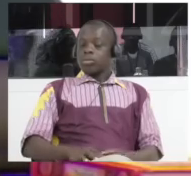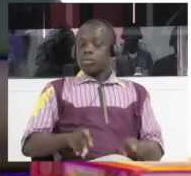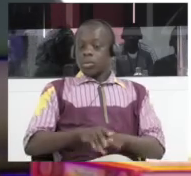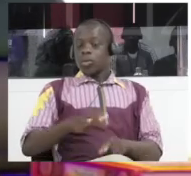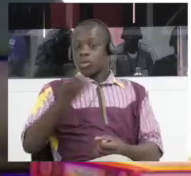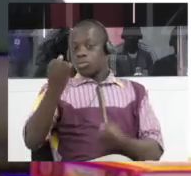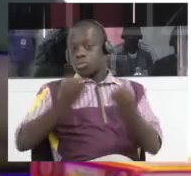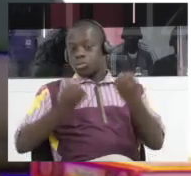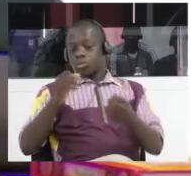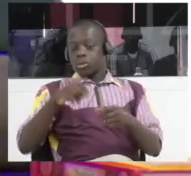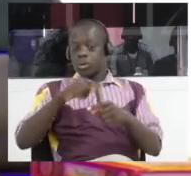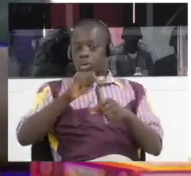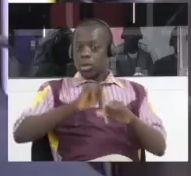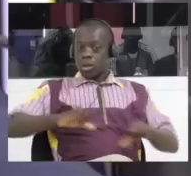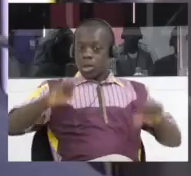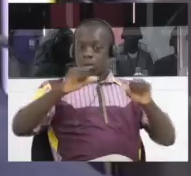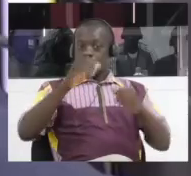to see what was happening.